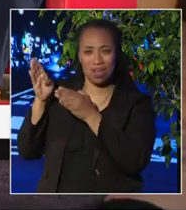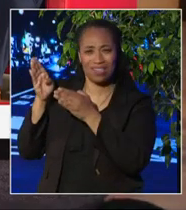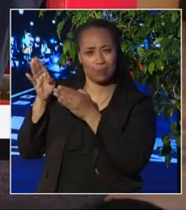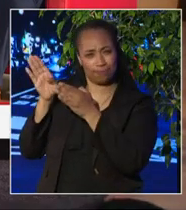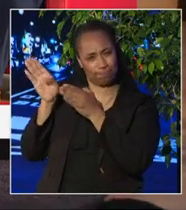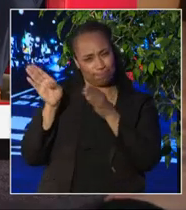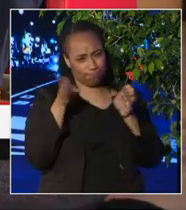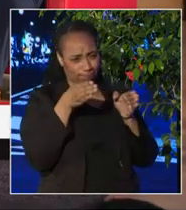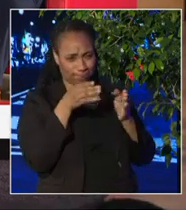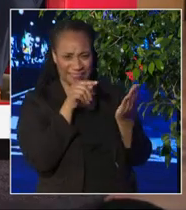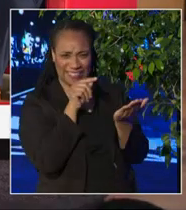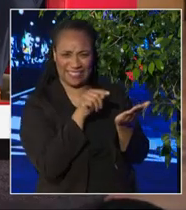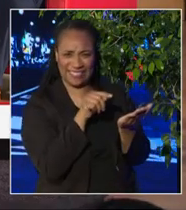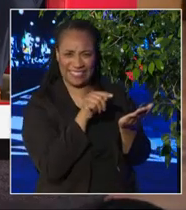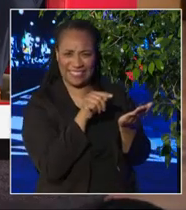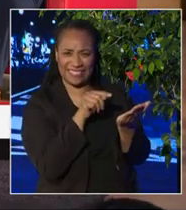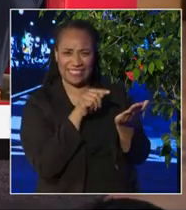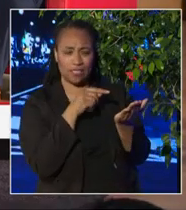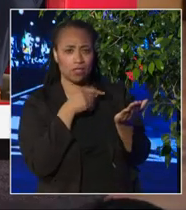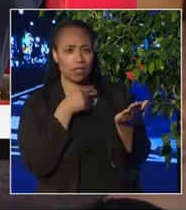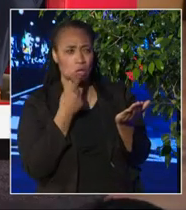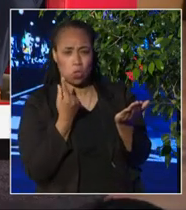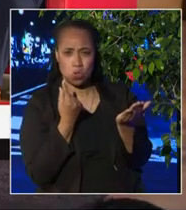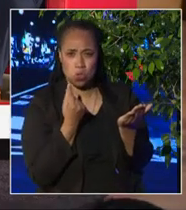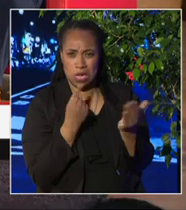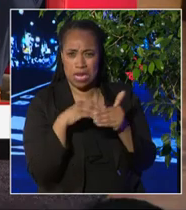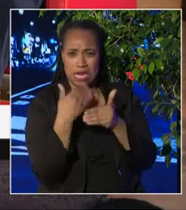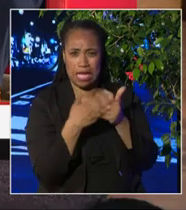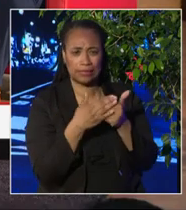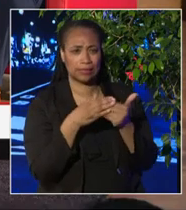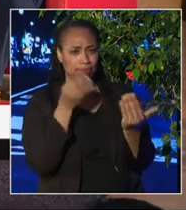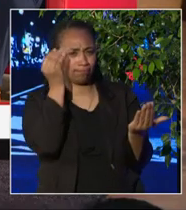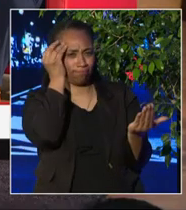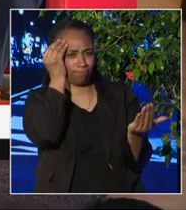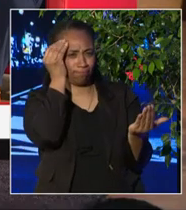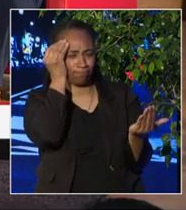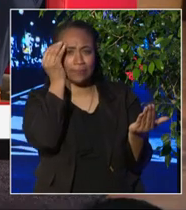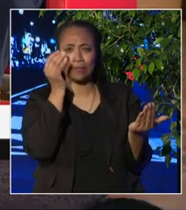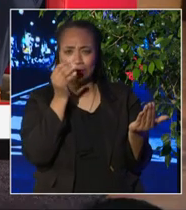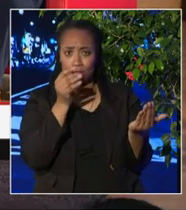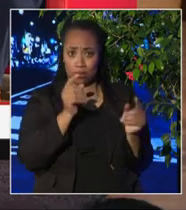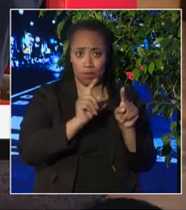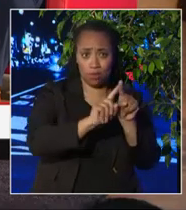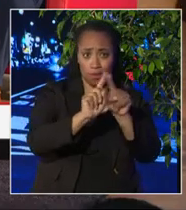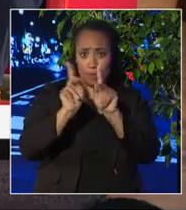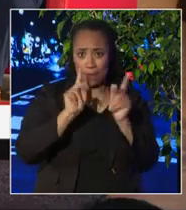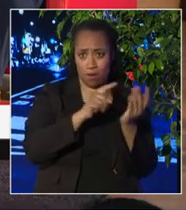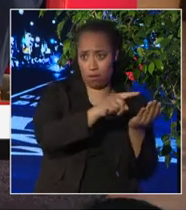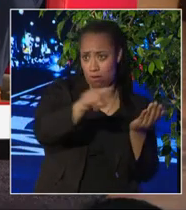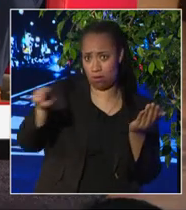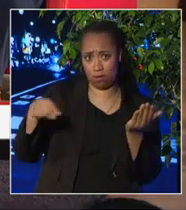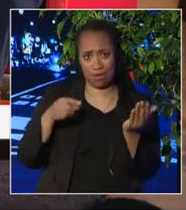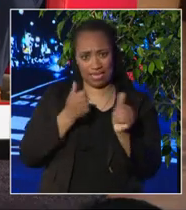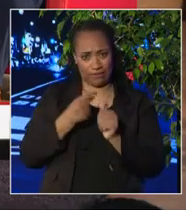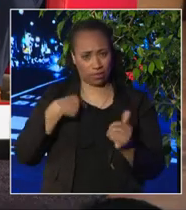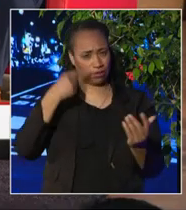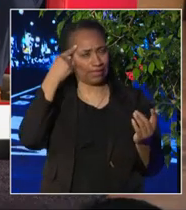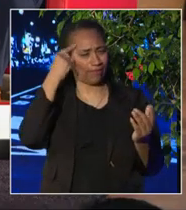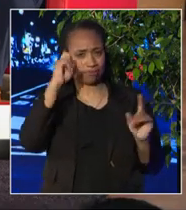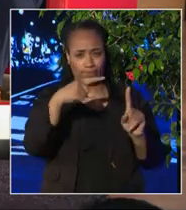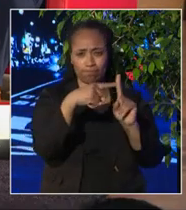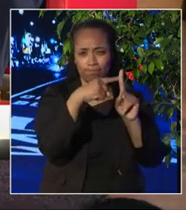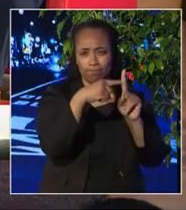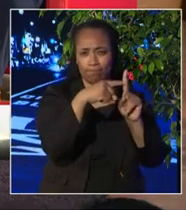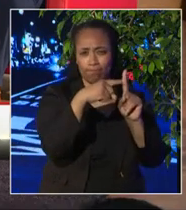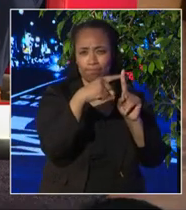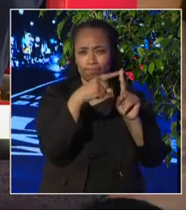thinking. And I think each of us in our respective spaces needs to think about what we're going to do for the next 30 days,